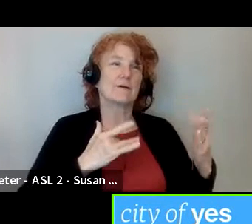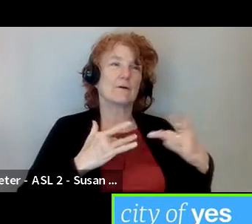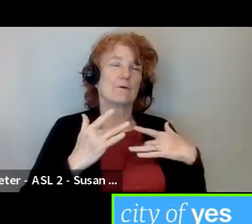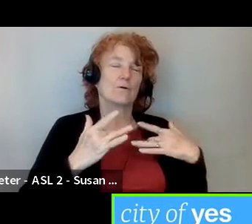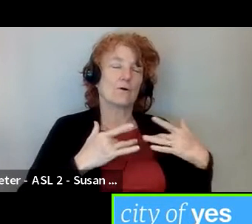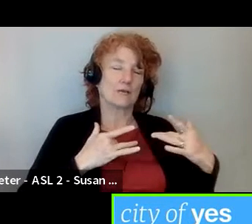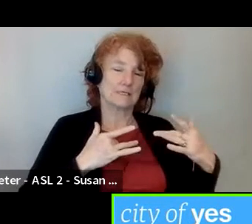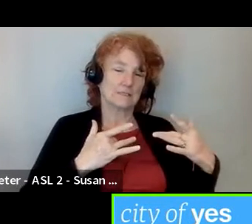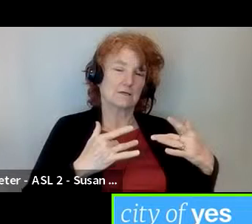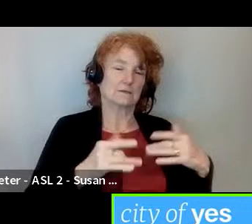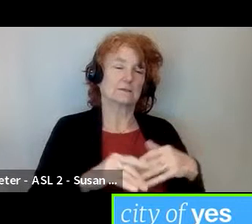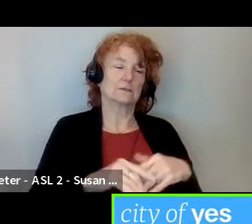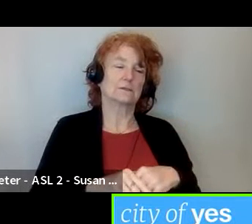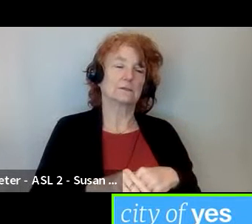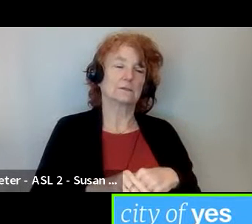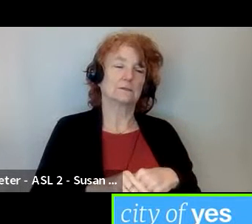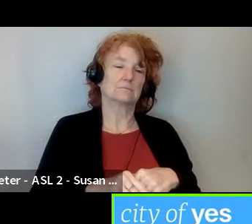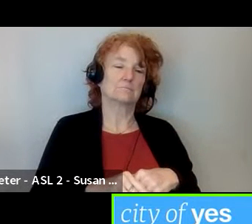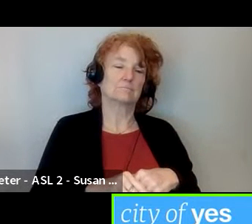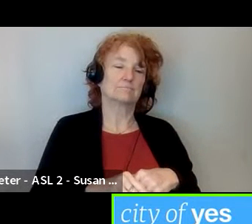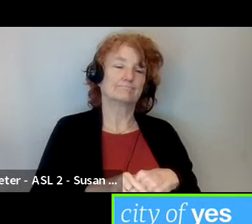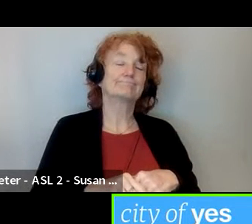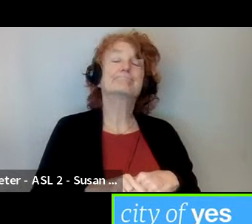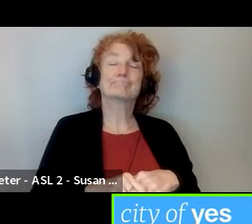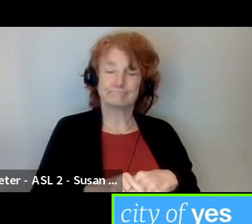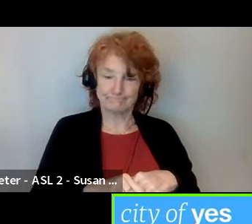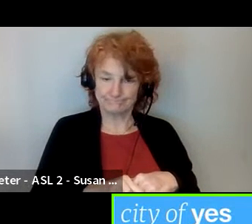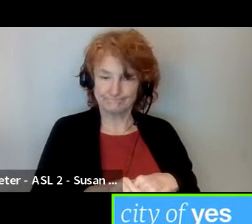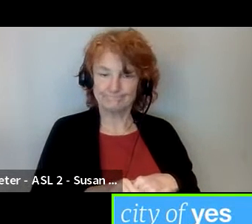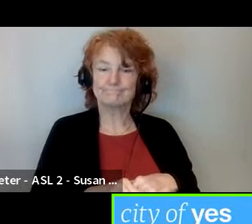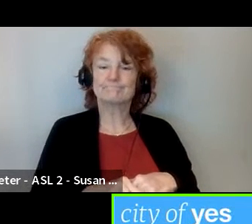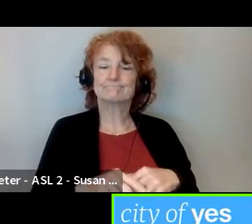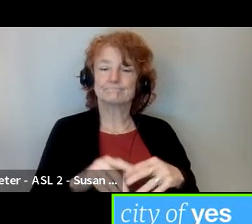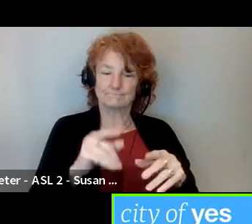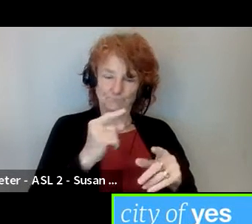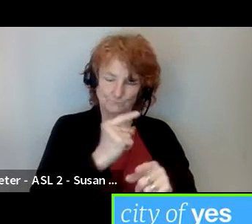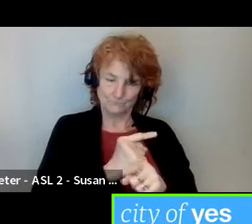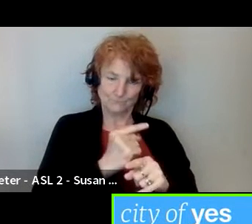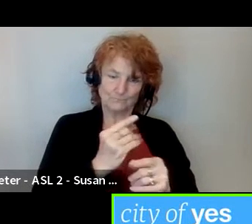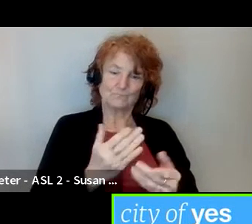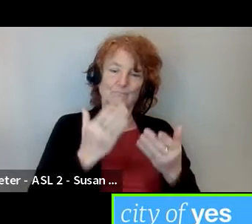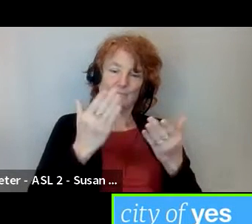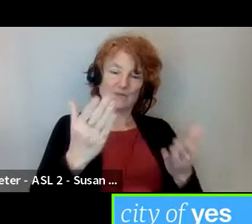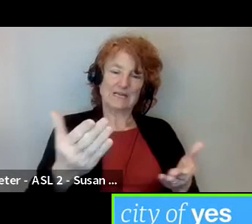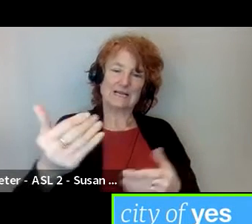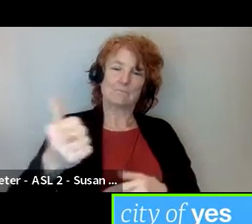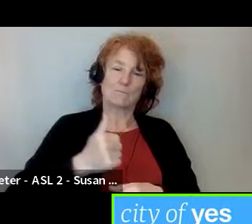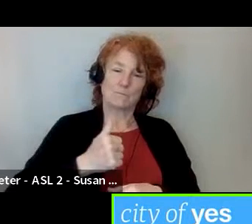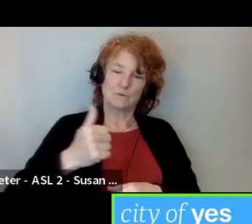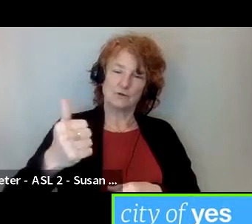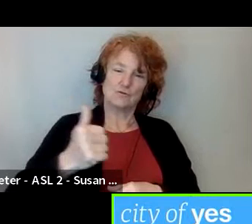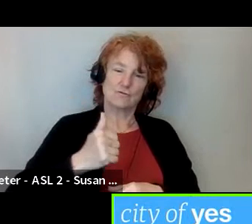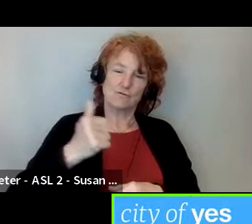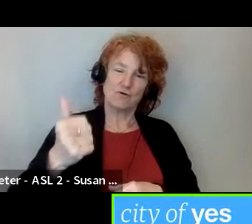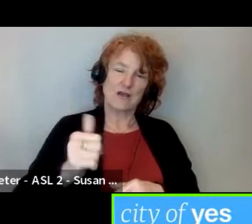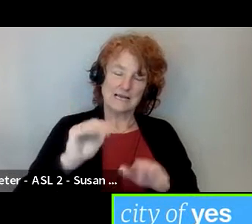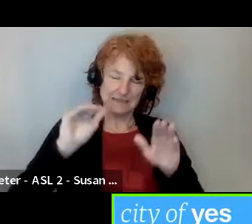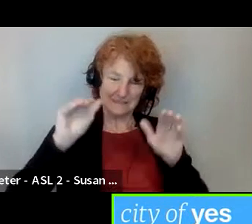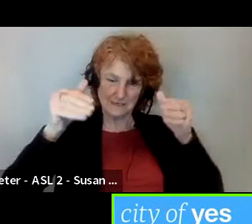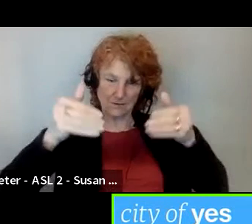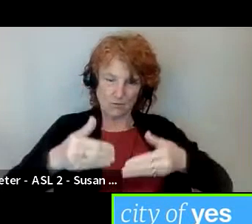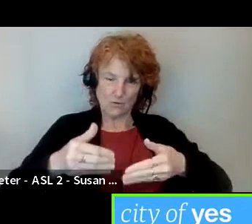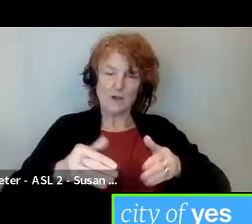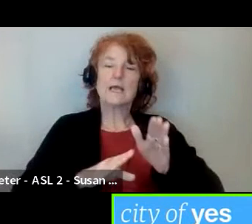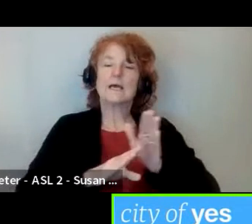in turn. So yes, you're correct that the proposed transit-oriented development area consists of